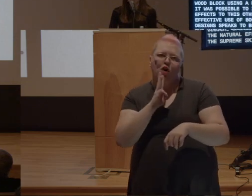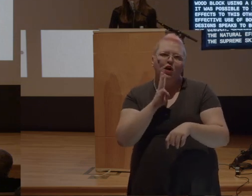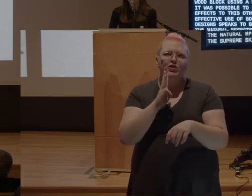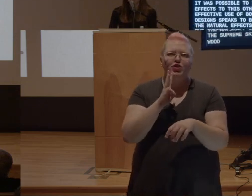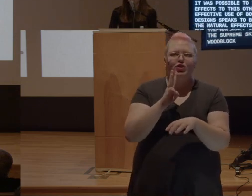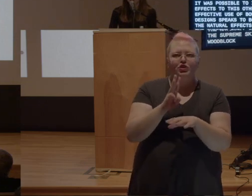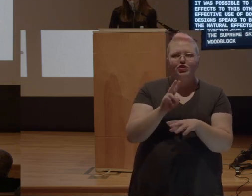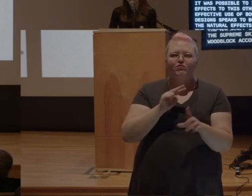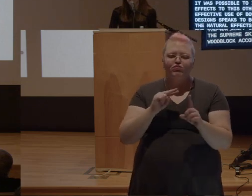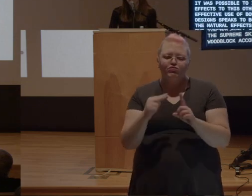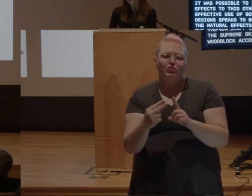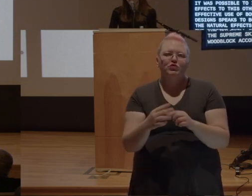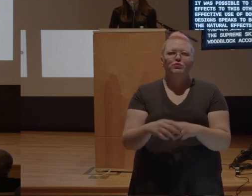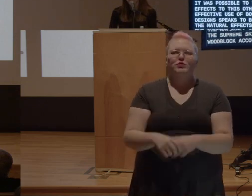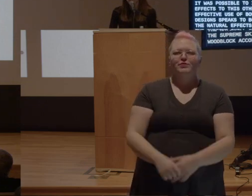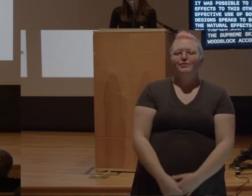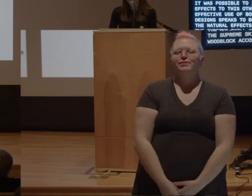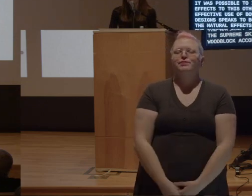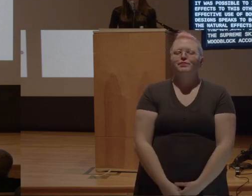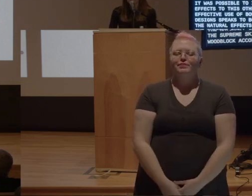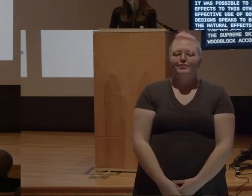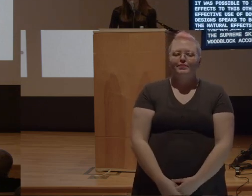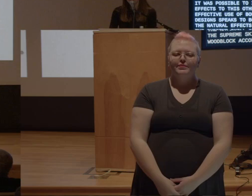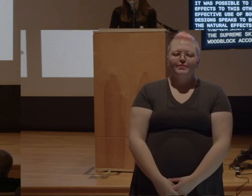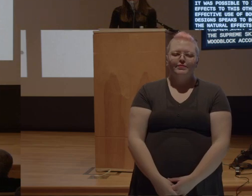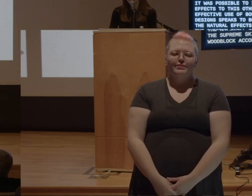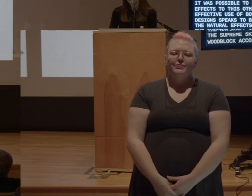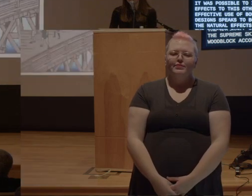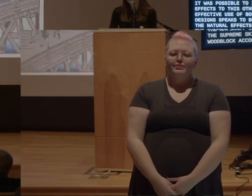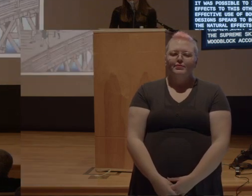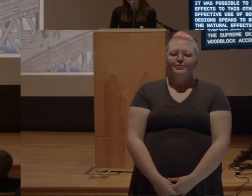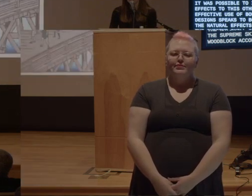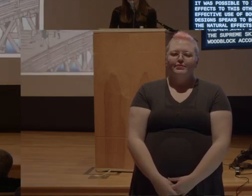woodblock according to his instructions.